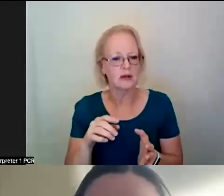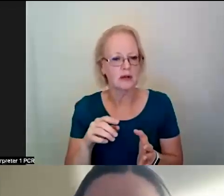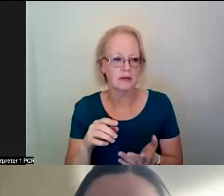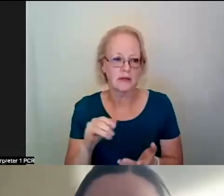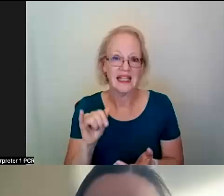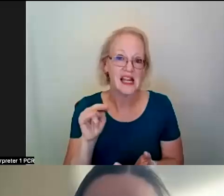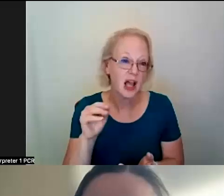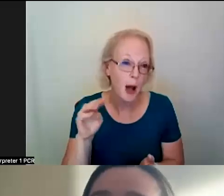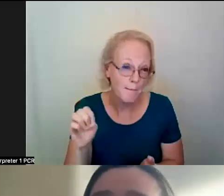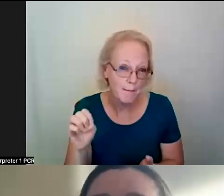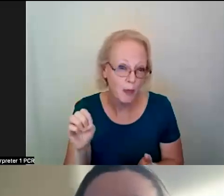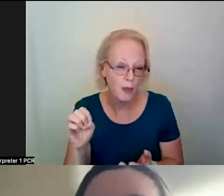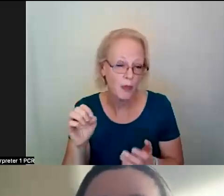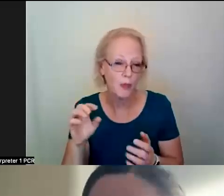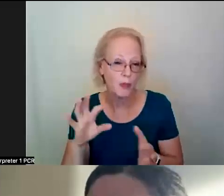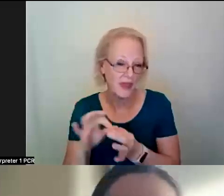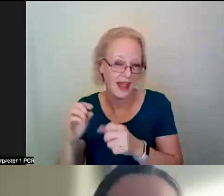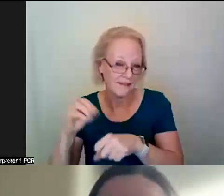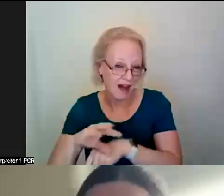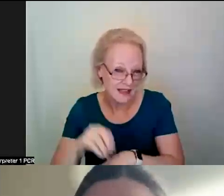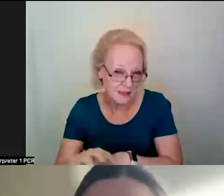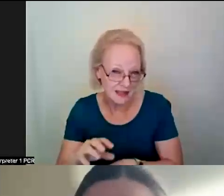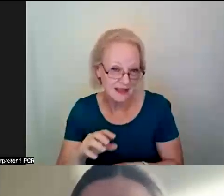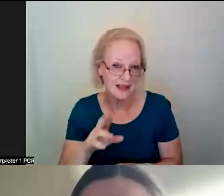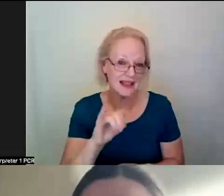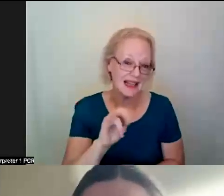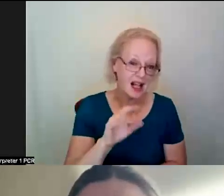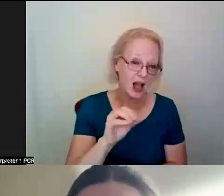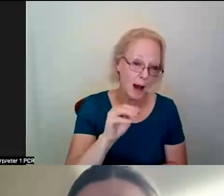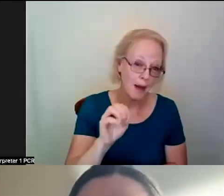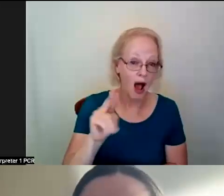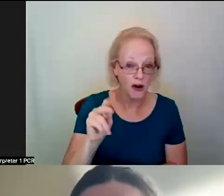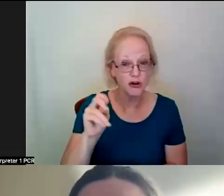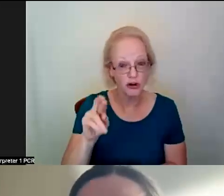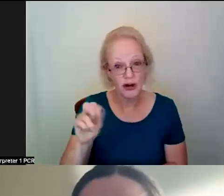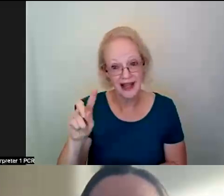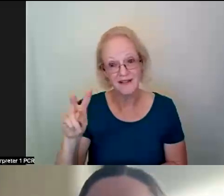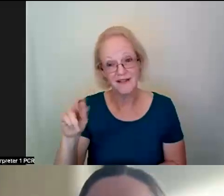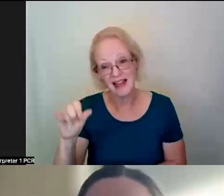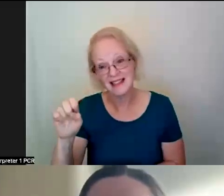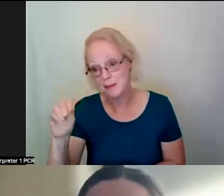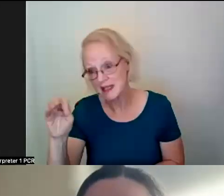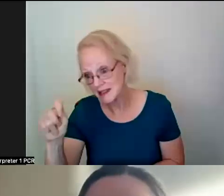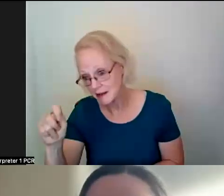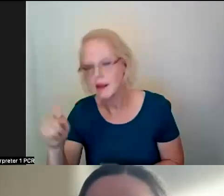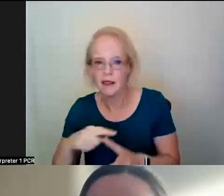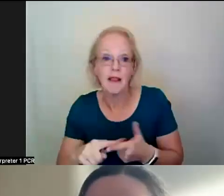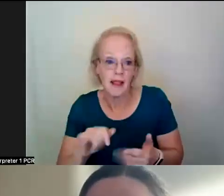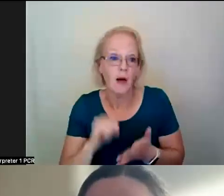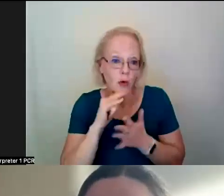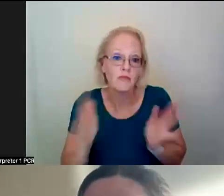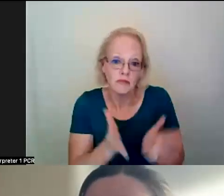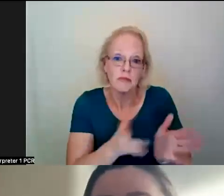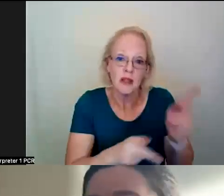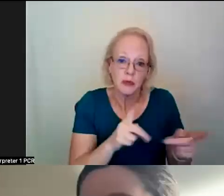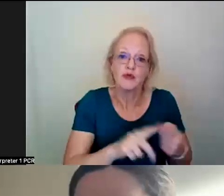under advisement, if that would incentivize people to use their qualified plans for the